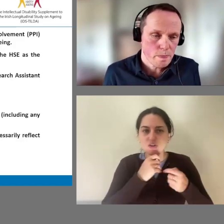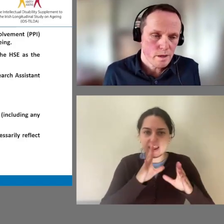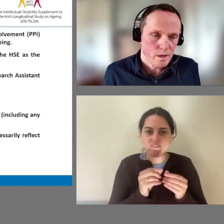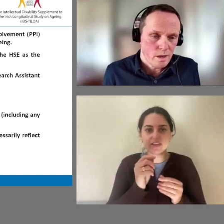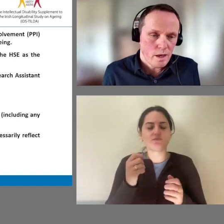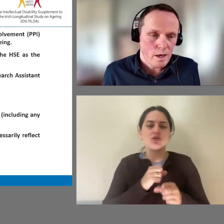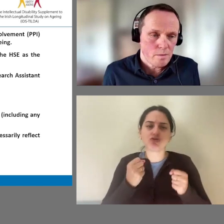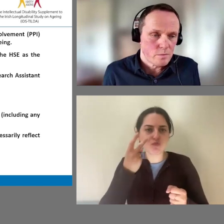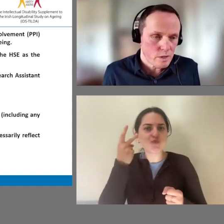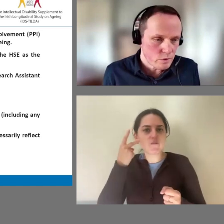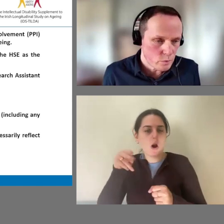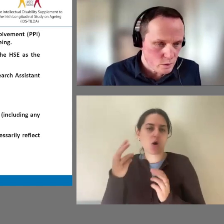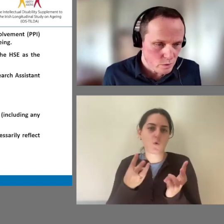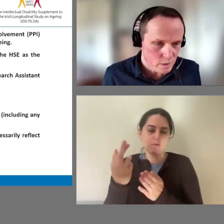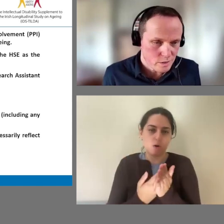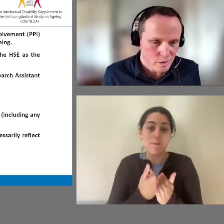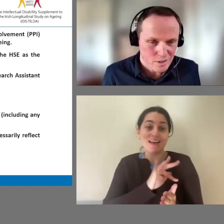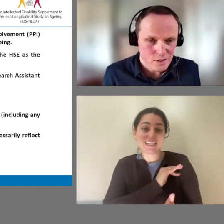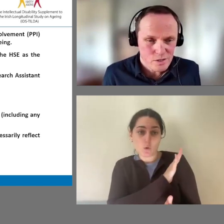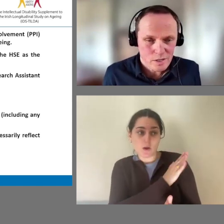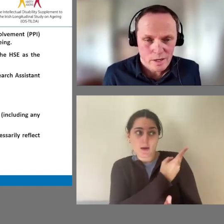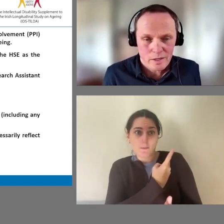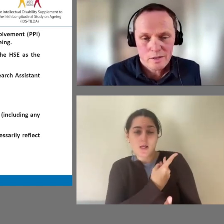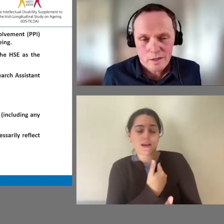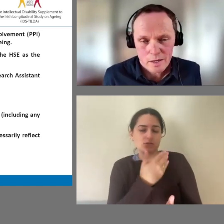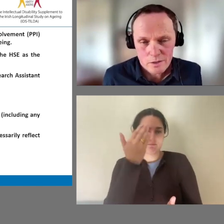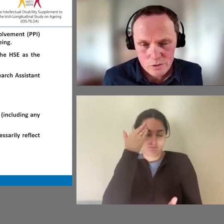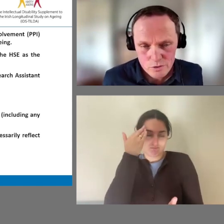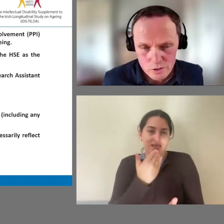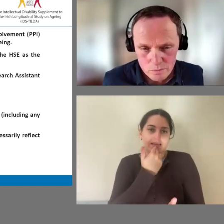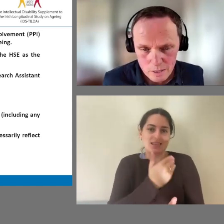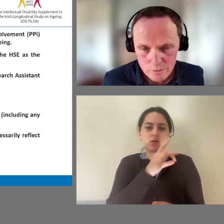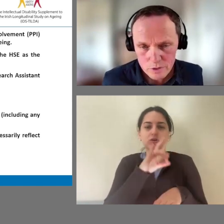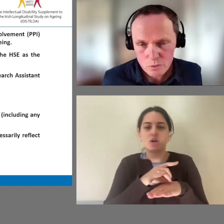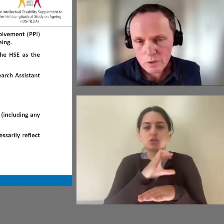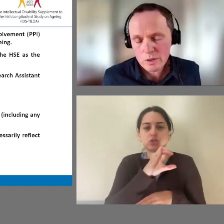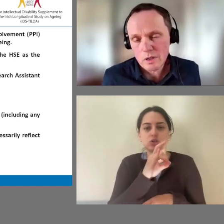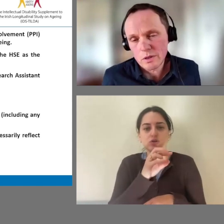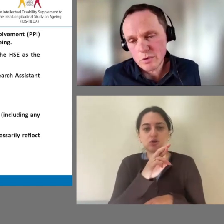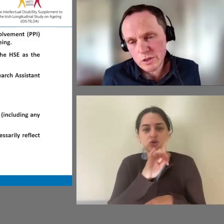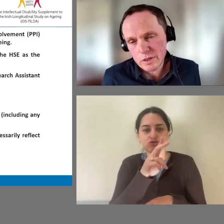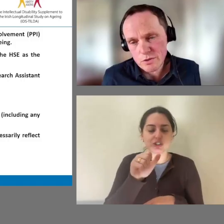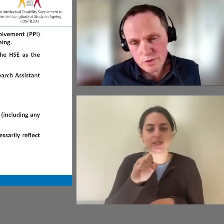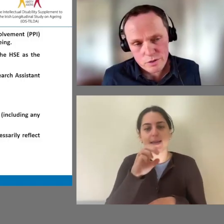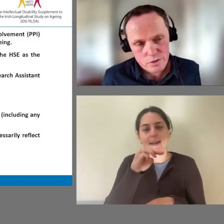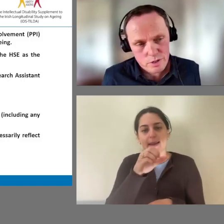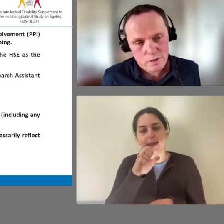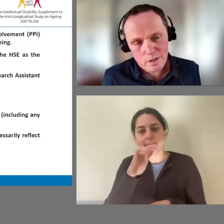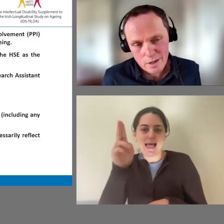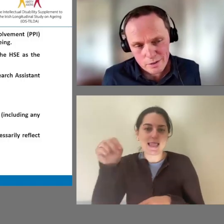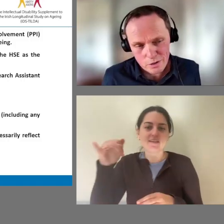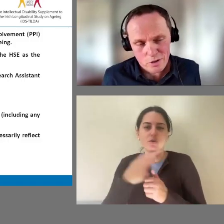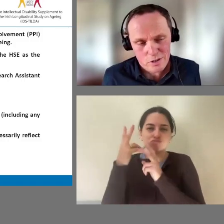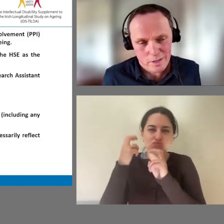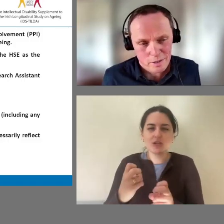reviewer. Myself and Louise would like to acknowledge and thank Dr. Christian Mallon for his work on the project as research assistant